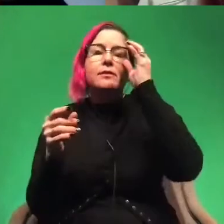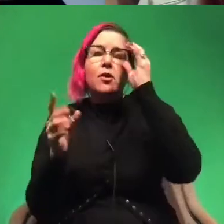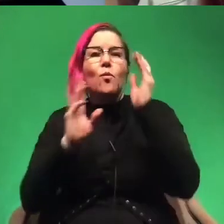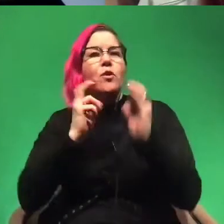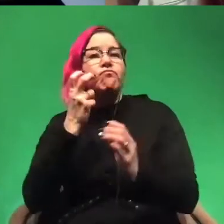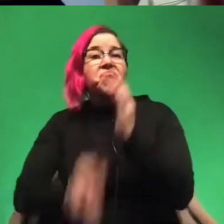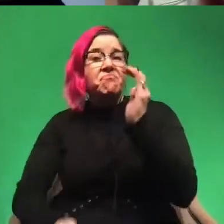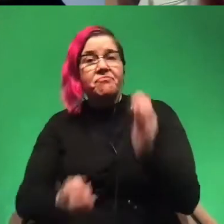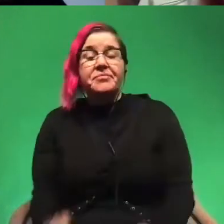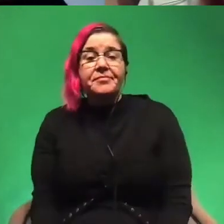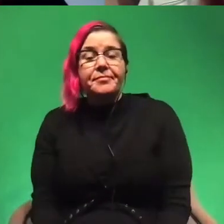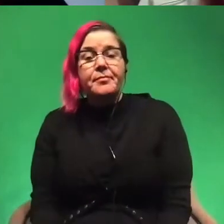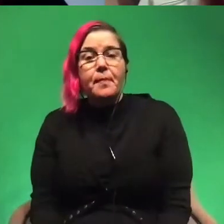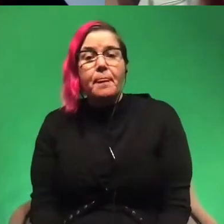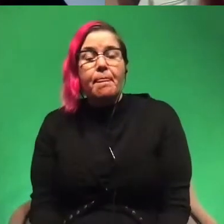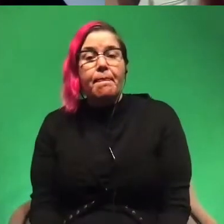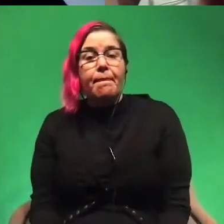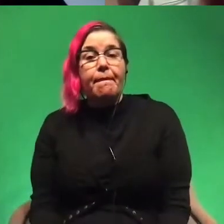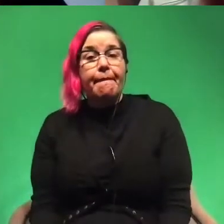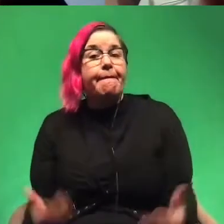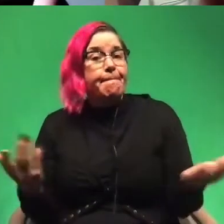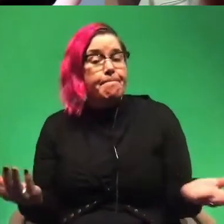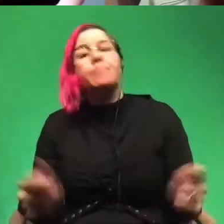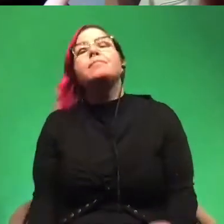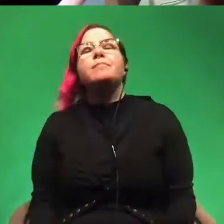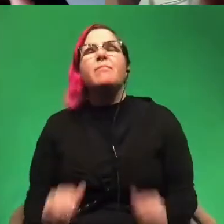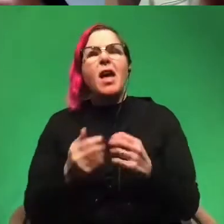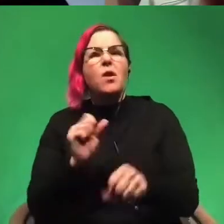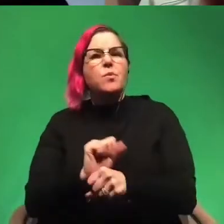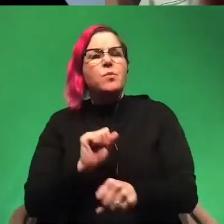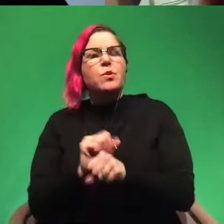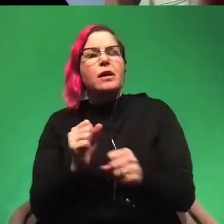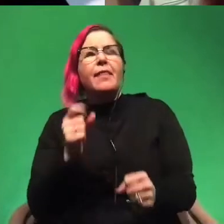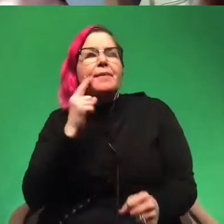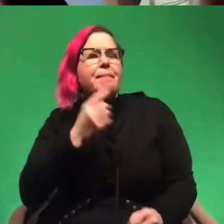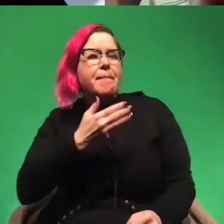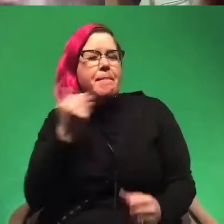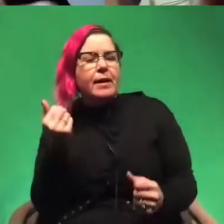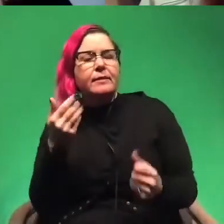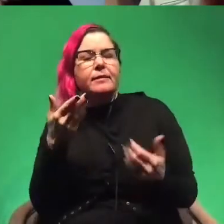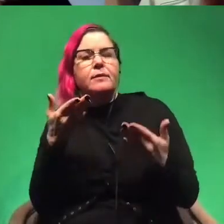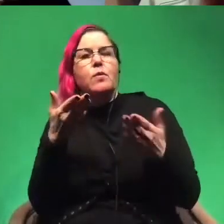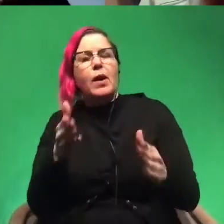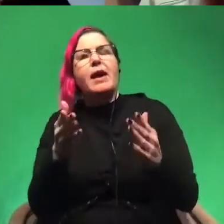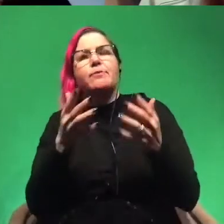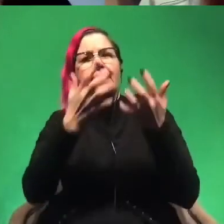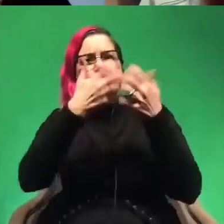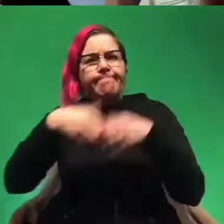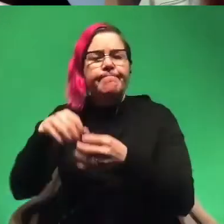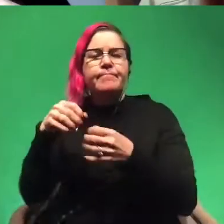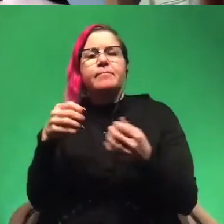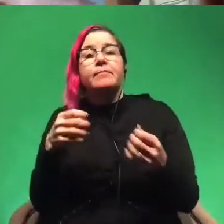in. All right, so the way this is gonna work, I figured the best way to make this kind of cohesive is